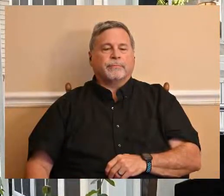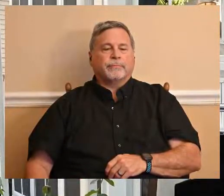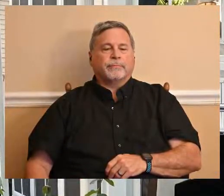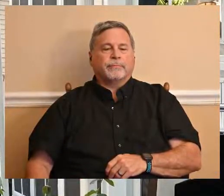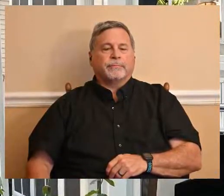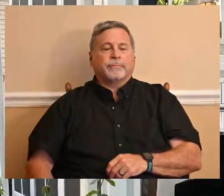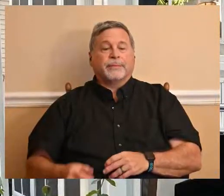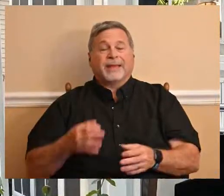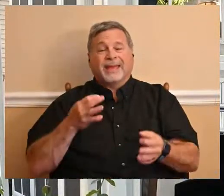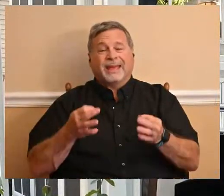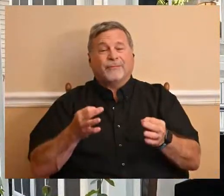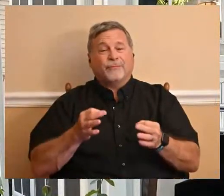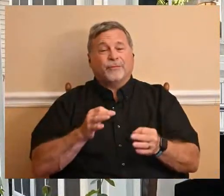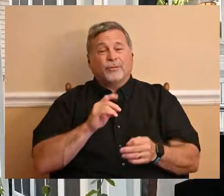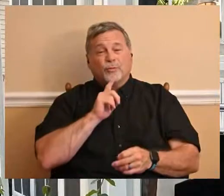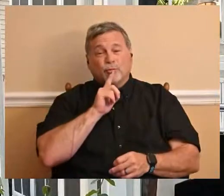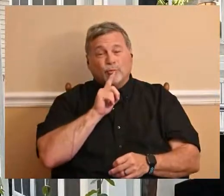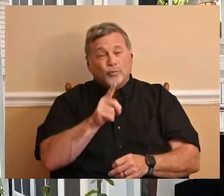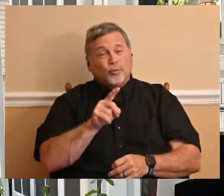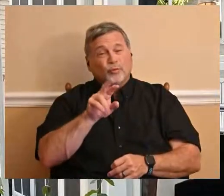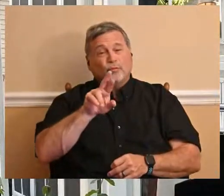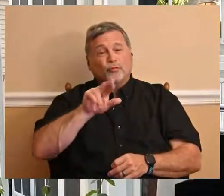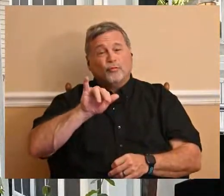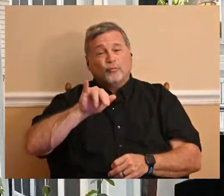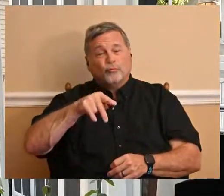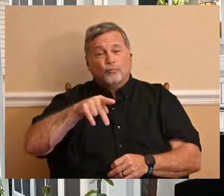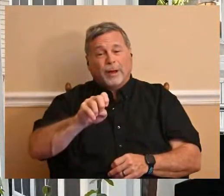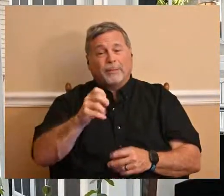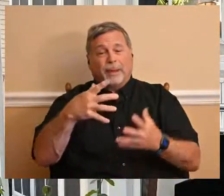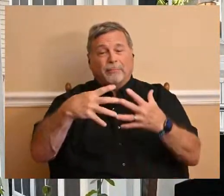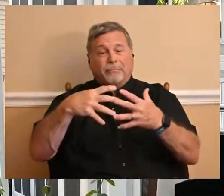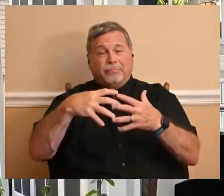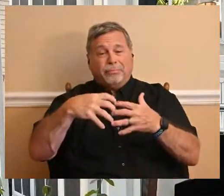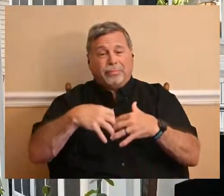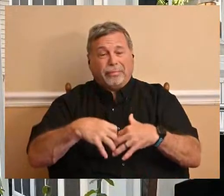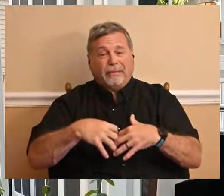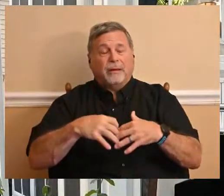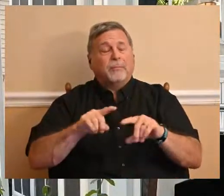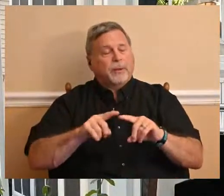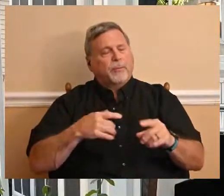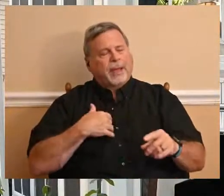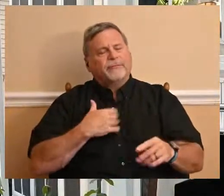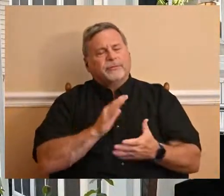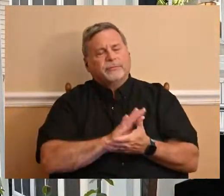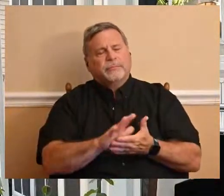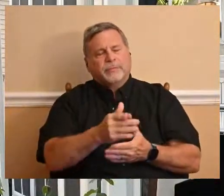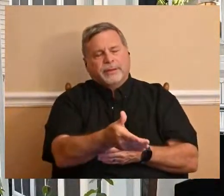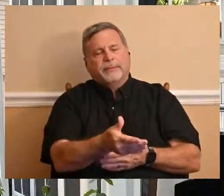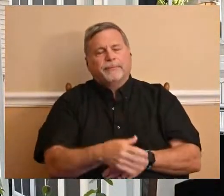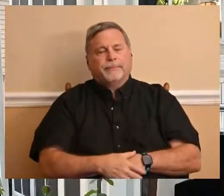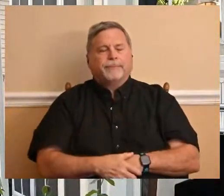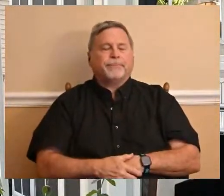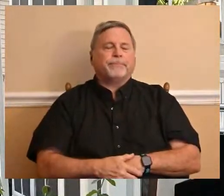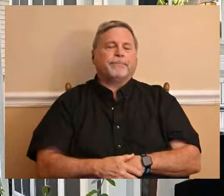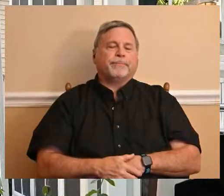Now, if they're too ripe, they'll kind of fall apart on you. But we got some peaches here.